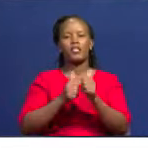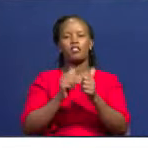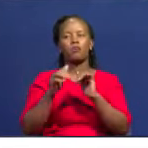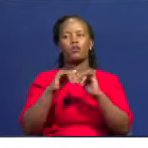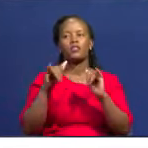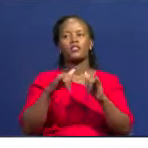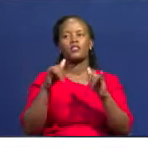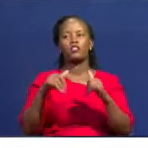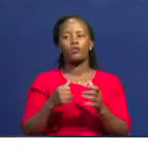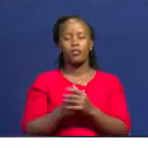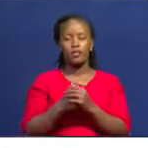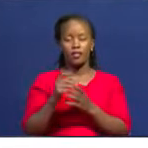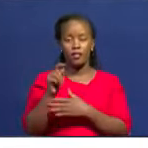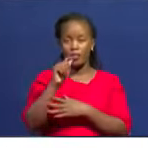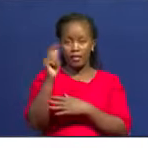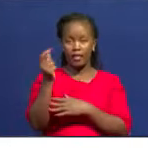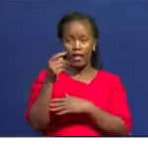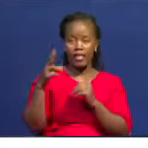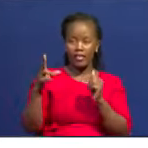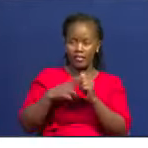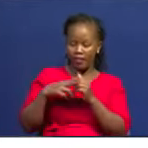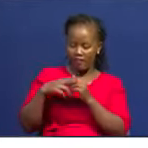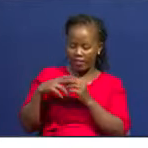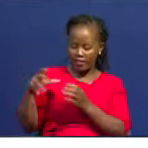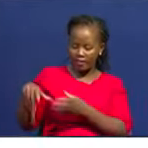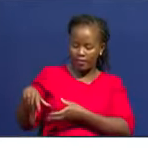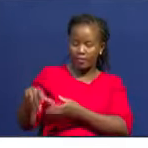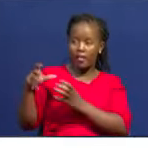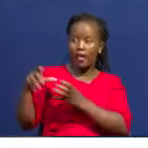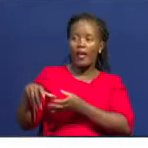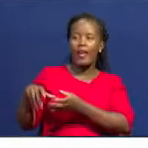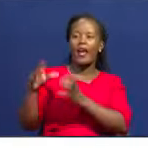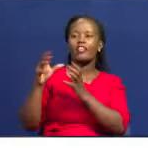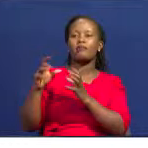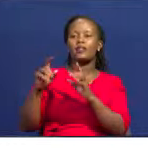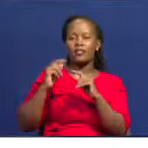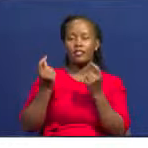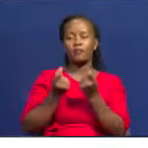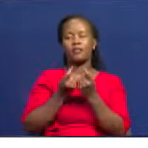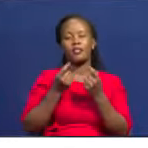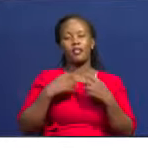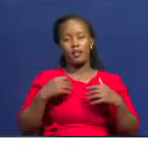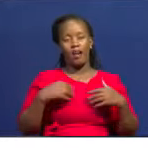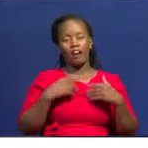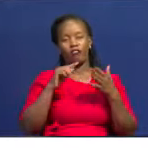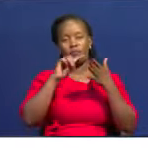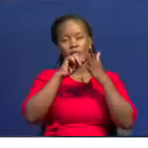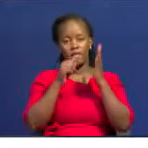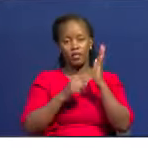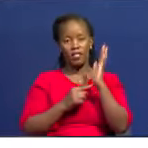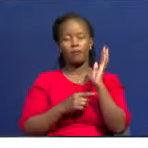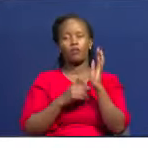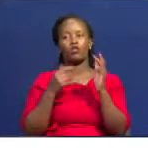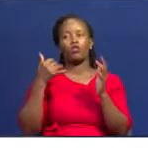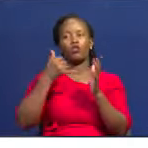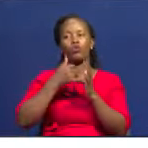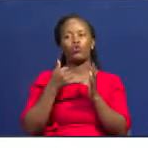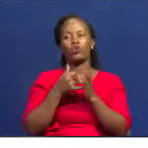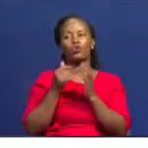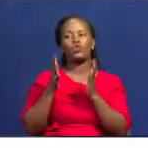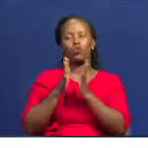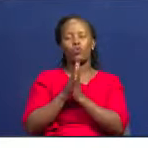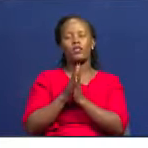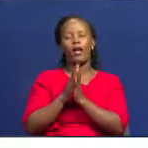The Kenya Sevens Rugby squad to the 2024 Olympic Games Shuja has been named with 10 players set to make their debut in a quadrennial